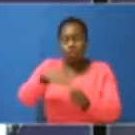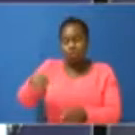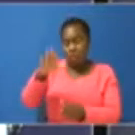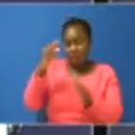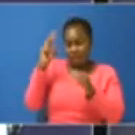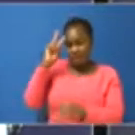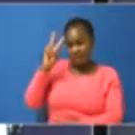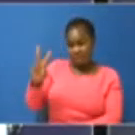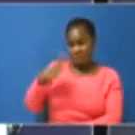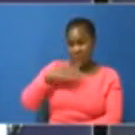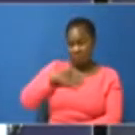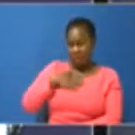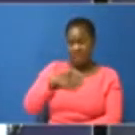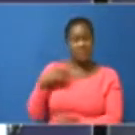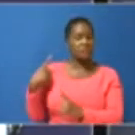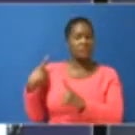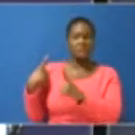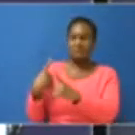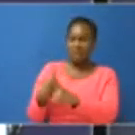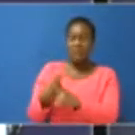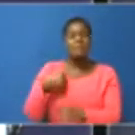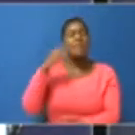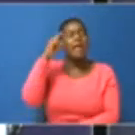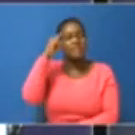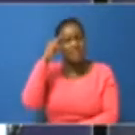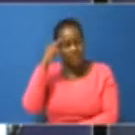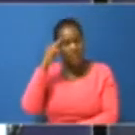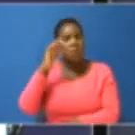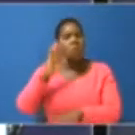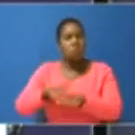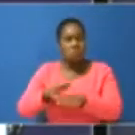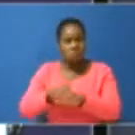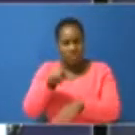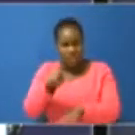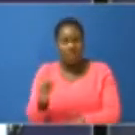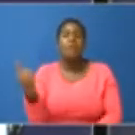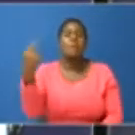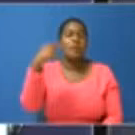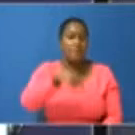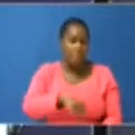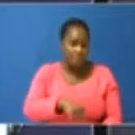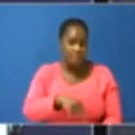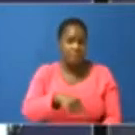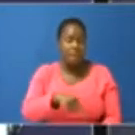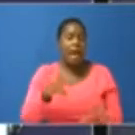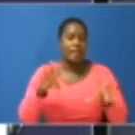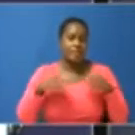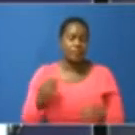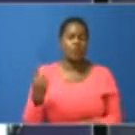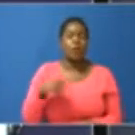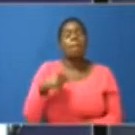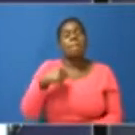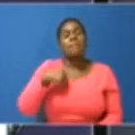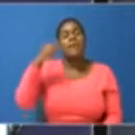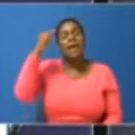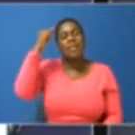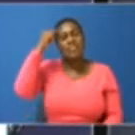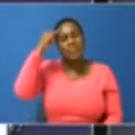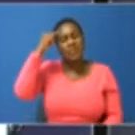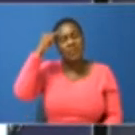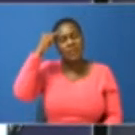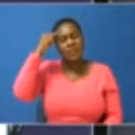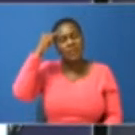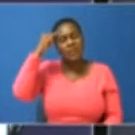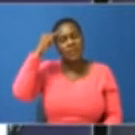my view is is quite different i think it's great that they put themselves forward i think